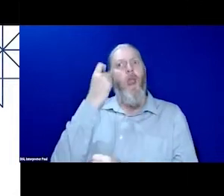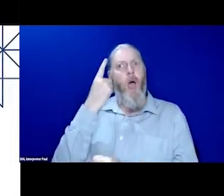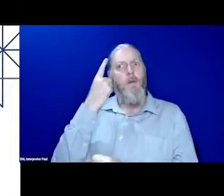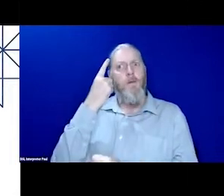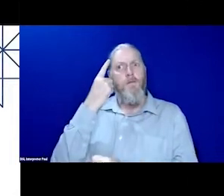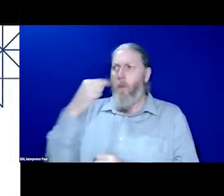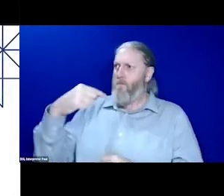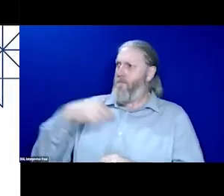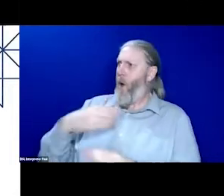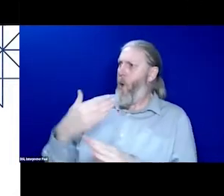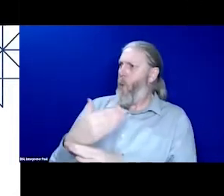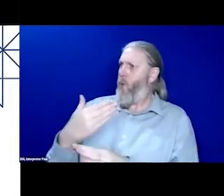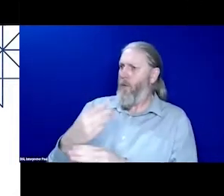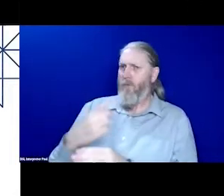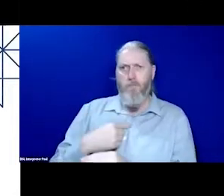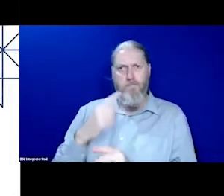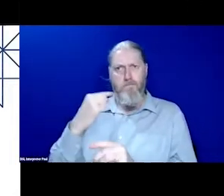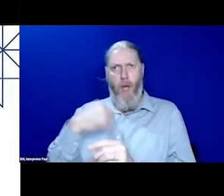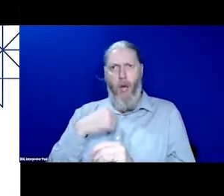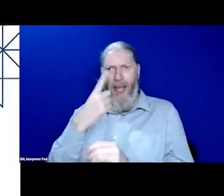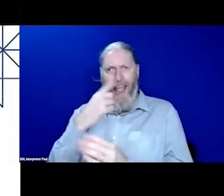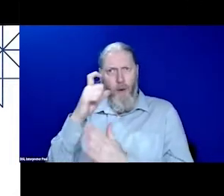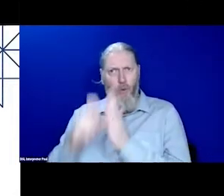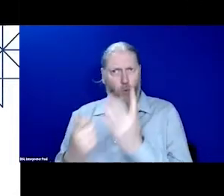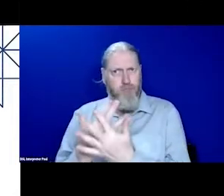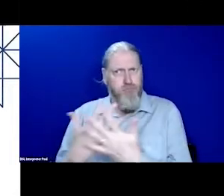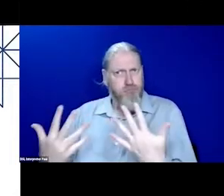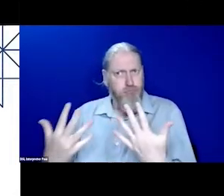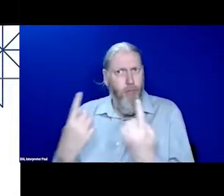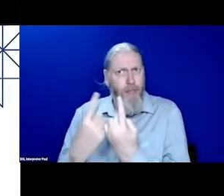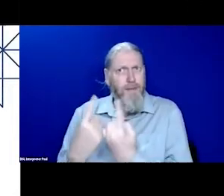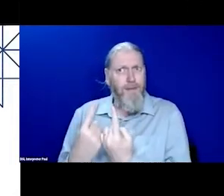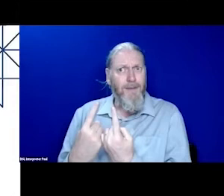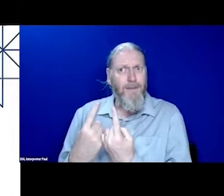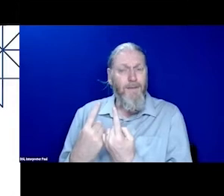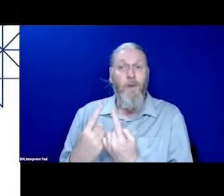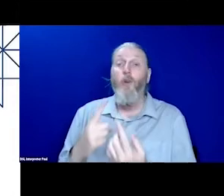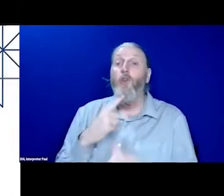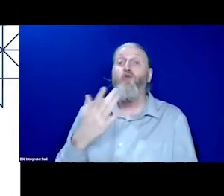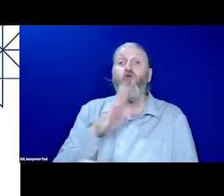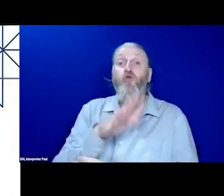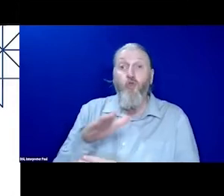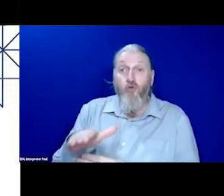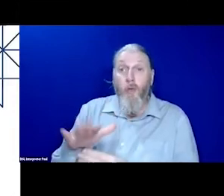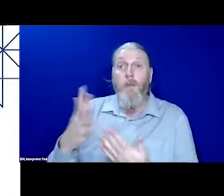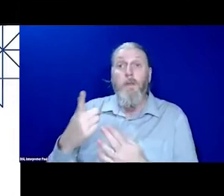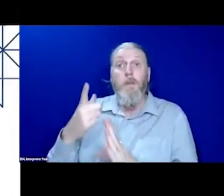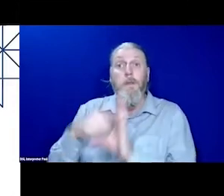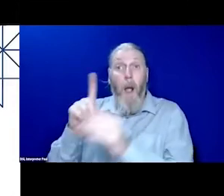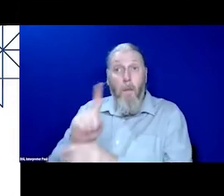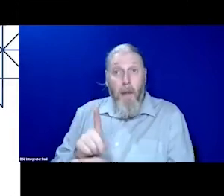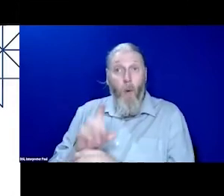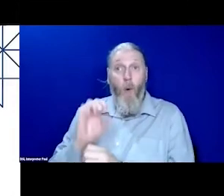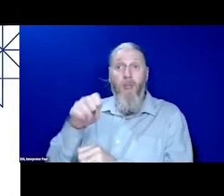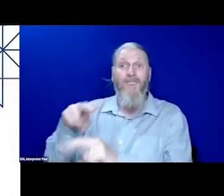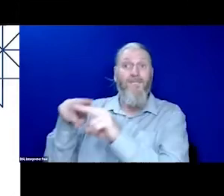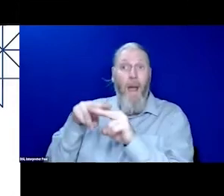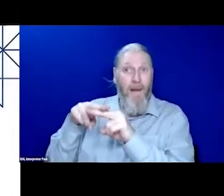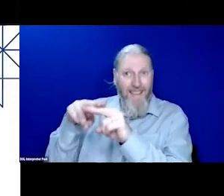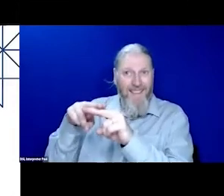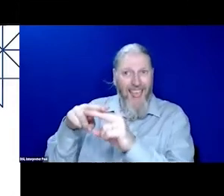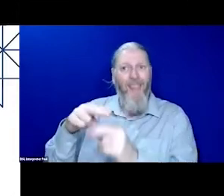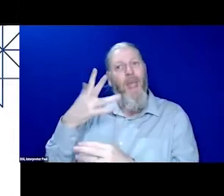your practice and in your community. Children and young people and their families want support and validation of their experiences of